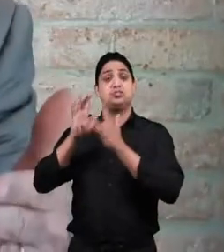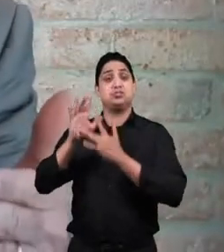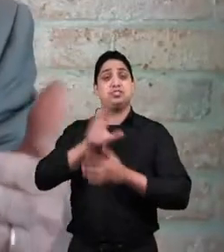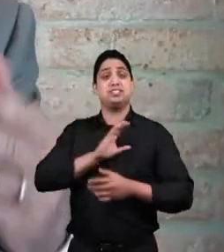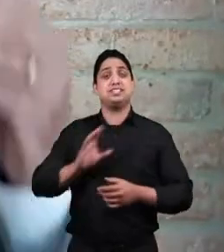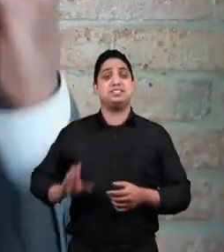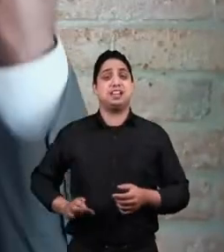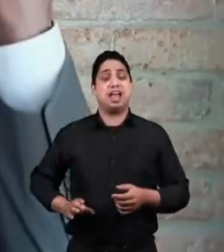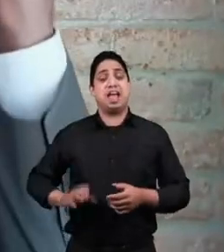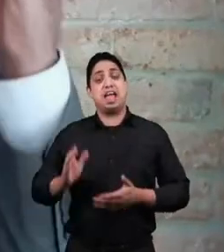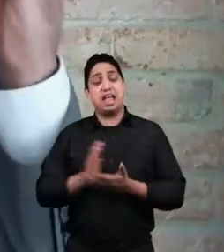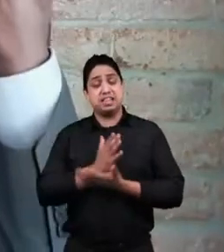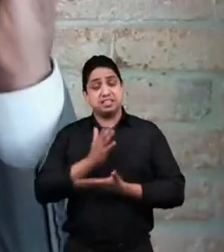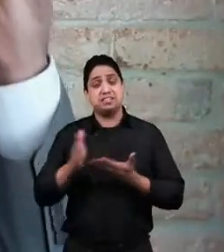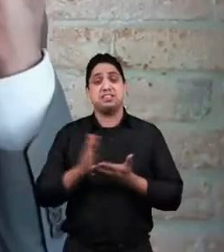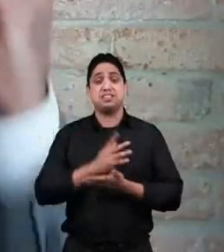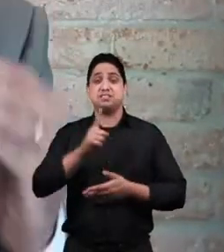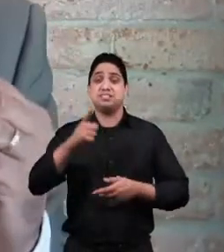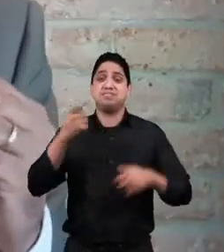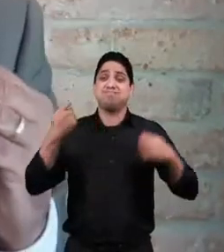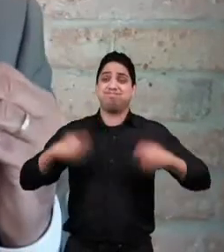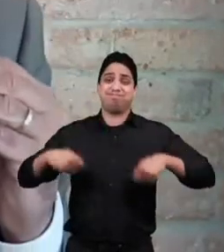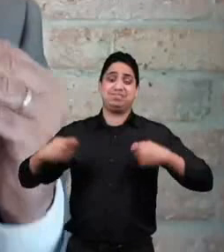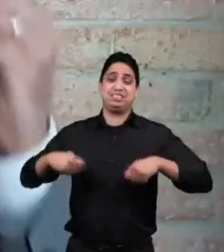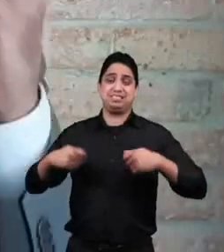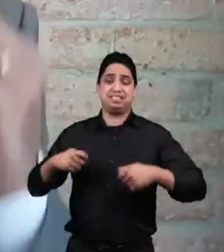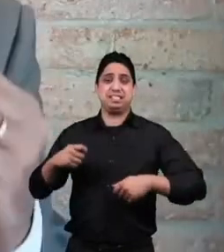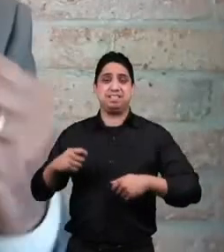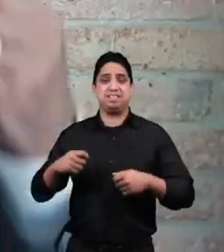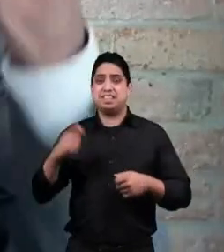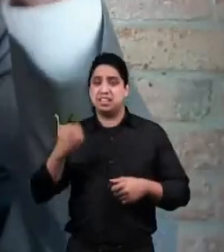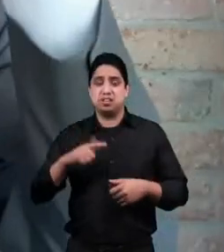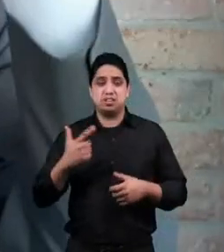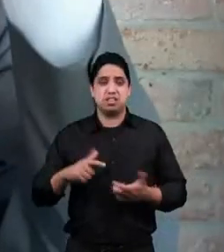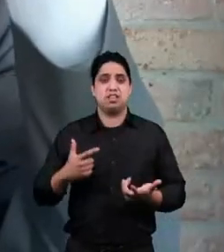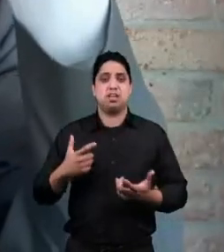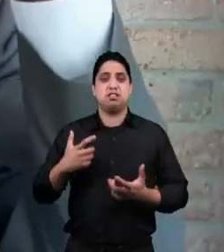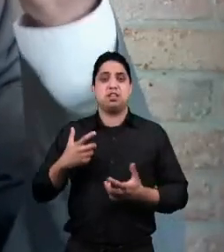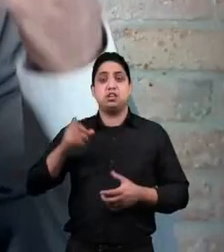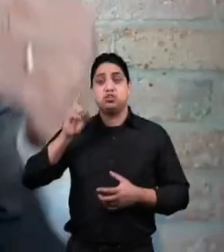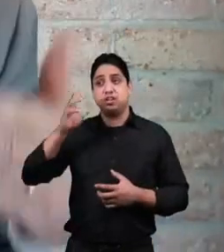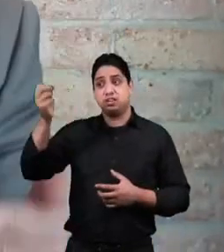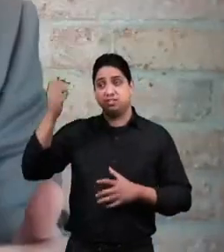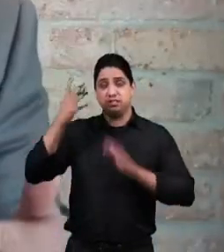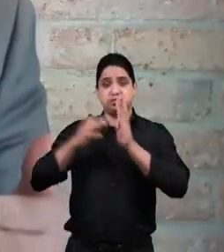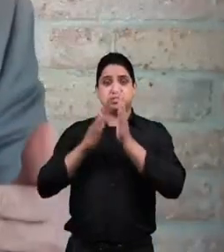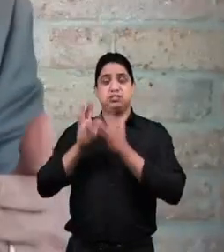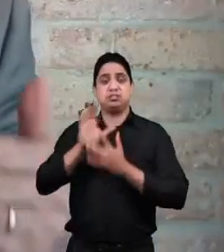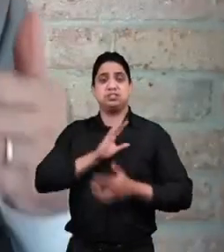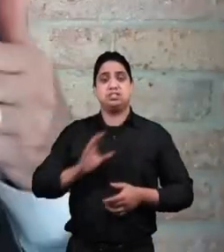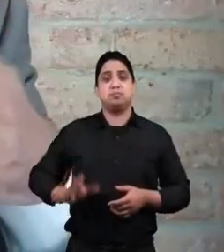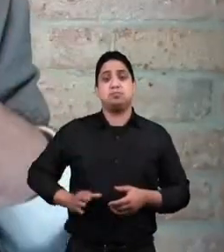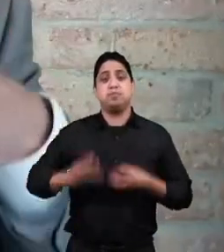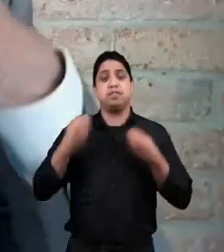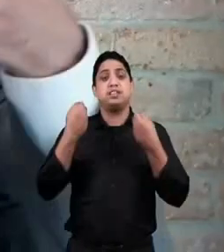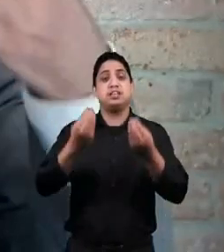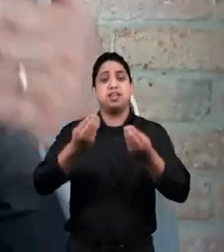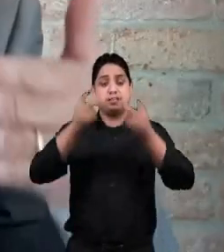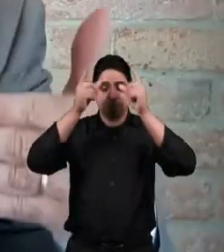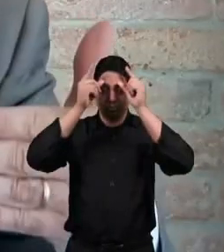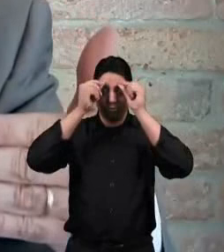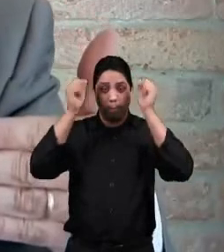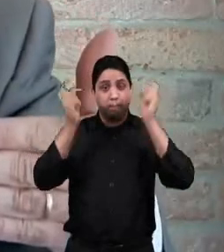us, you may thirst for the truth. There is no other way other than the revelation of Jesus